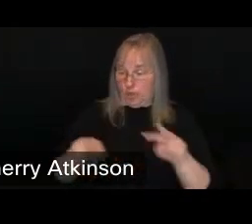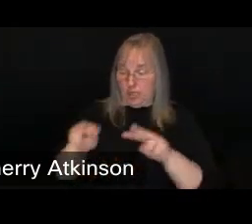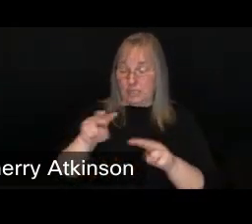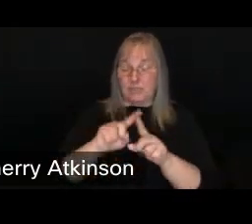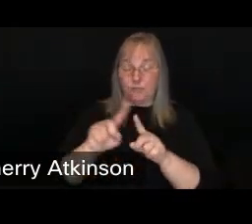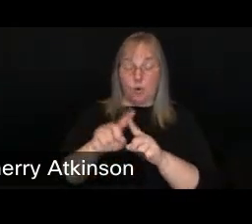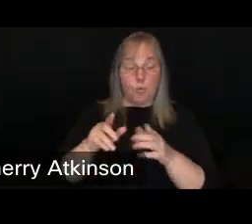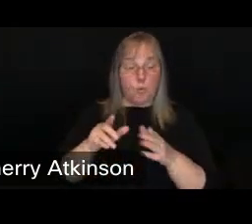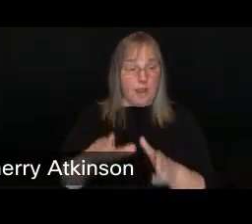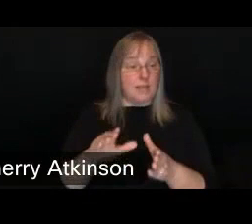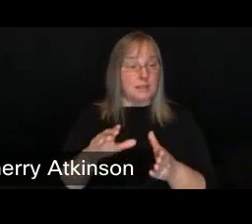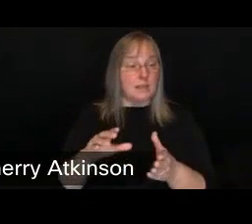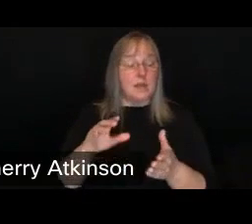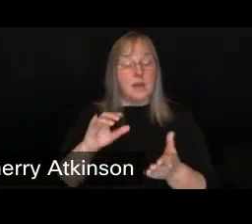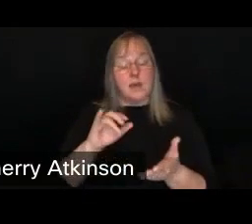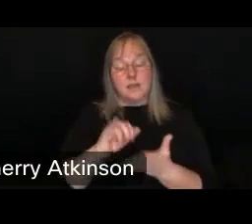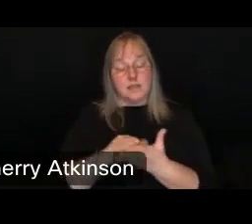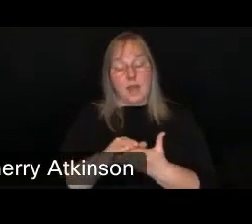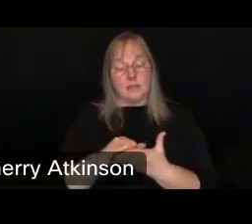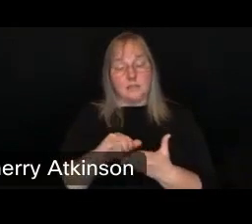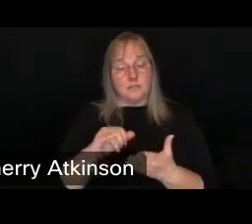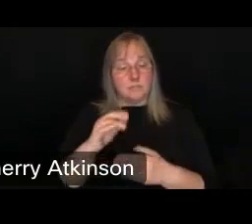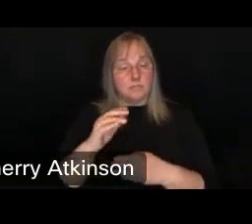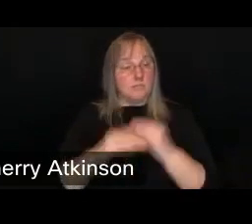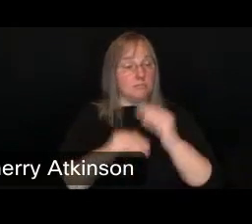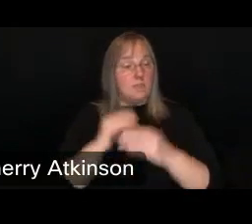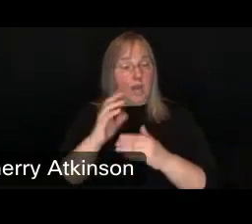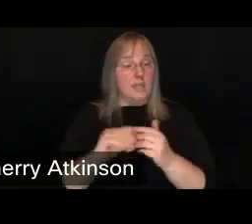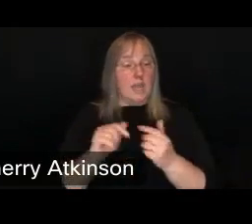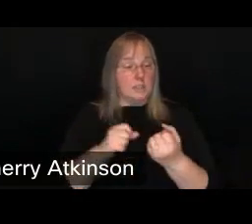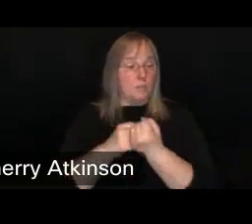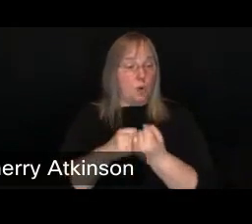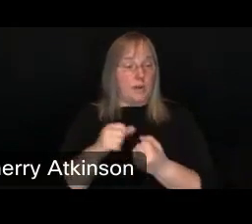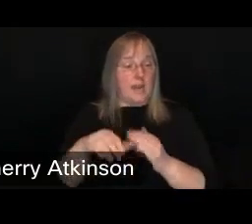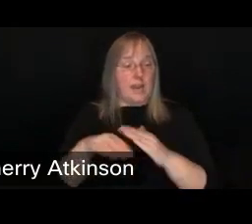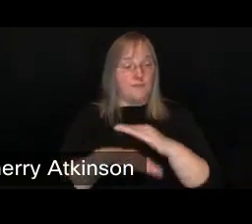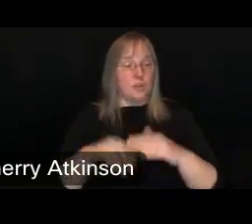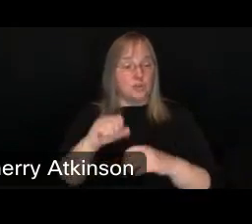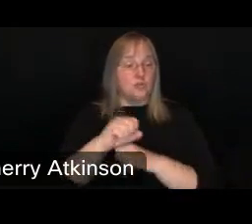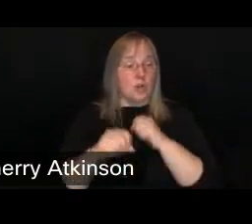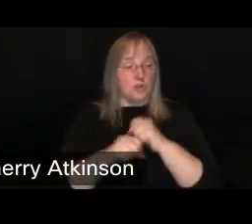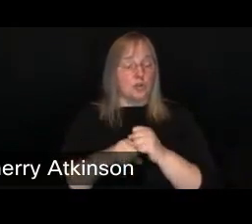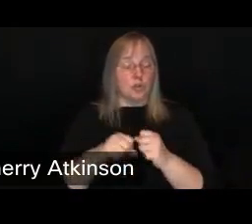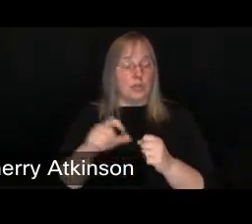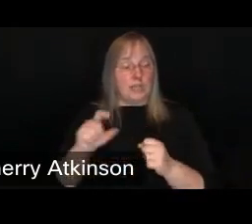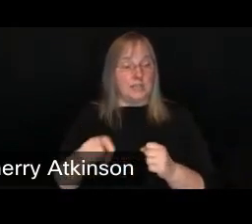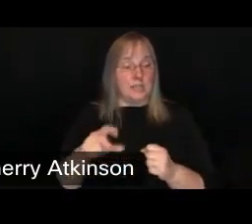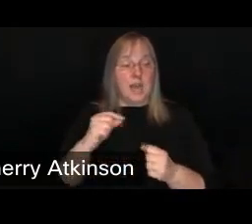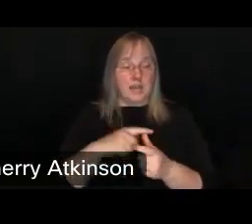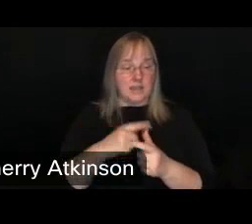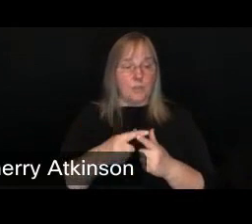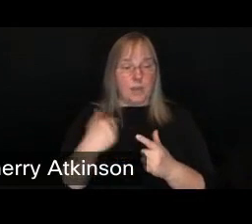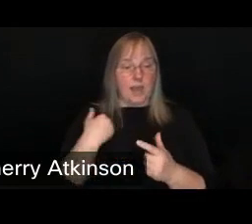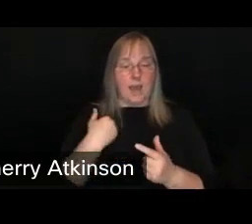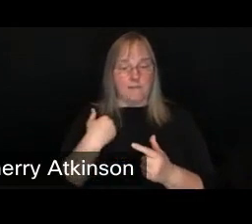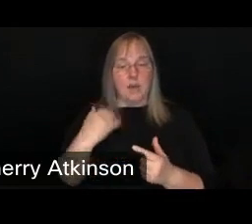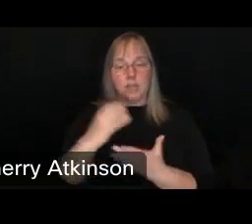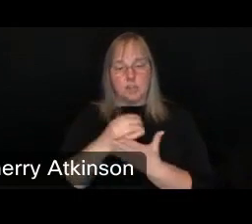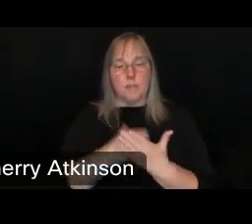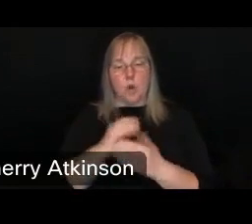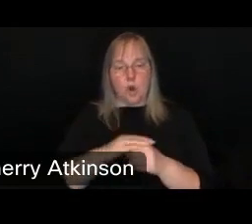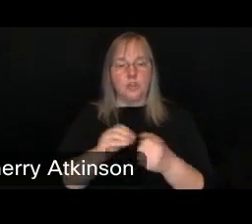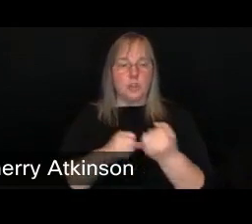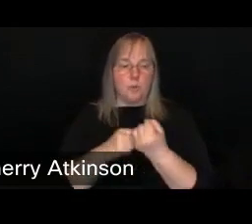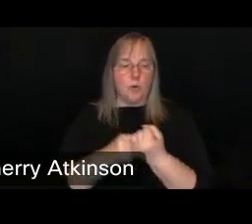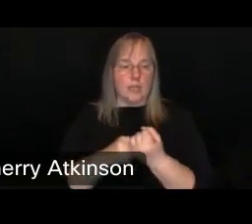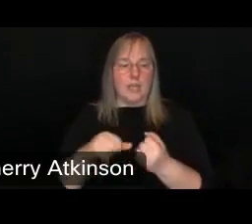and bike infrastructure needs. And then we have a chapter that's called Supporting Infrastructure. And that's where we have presented